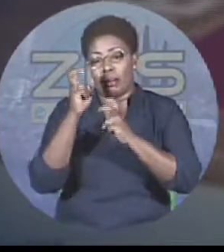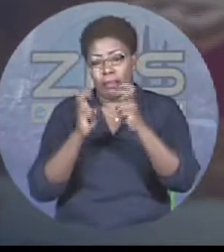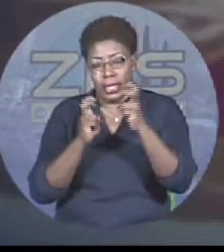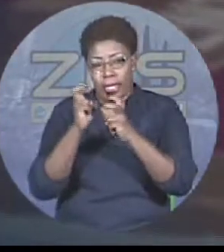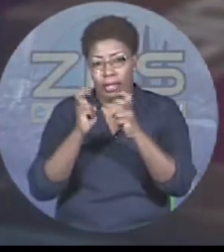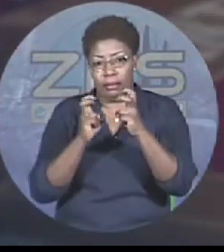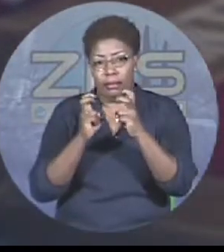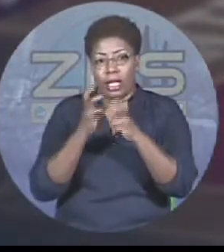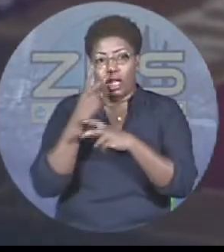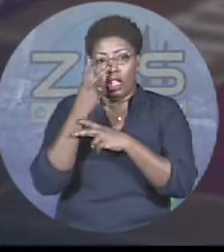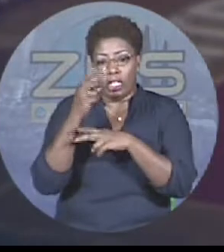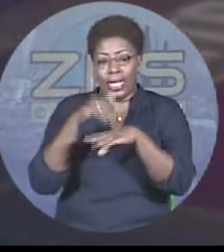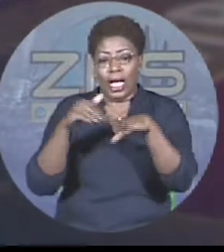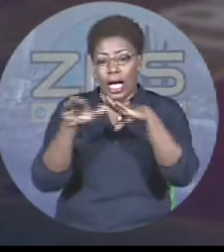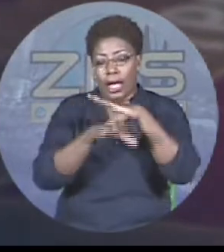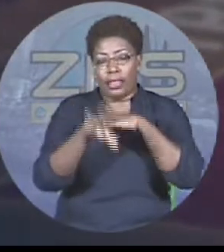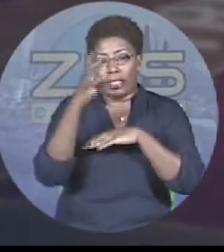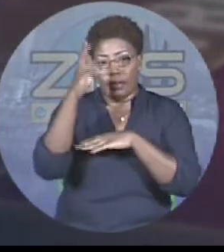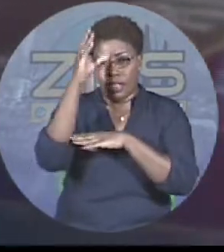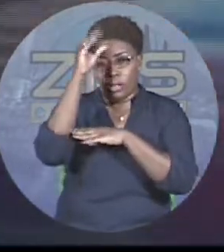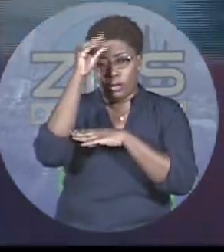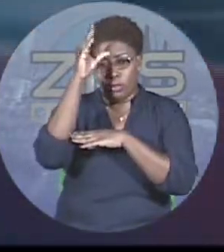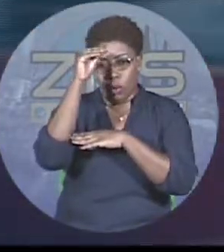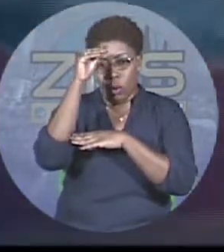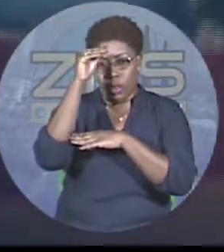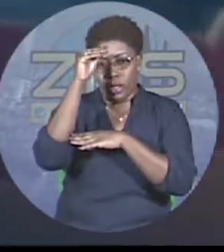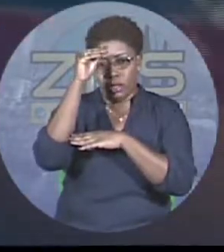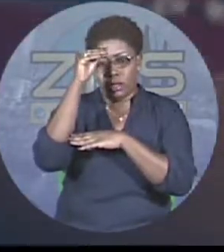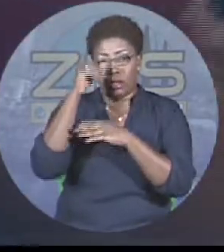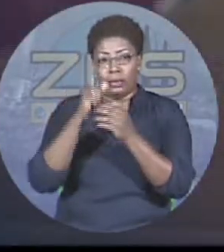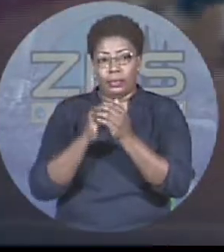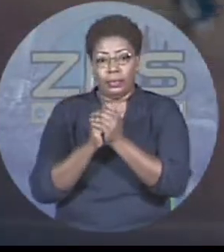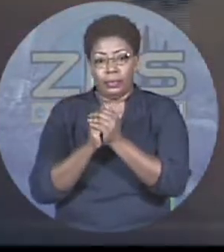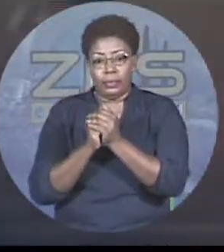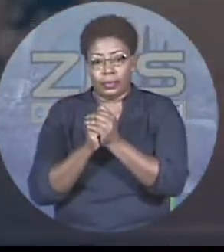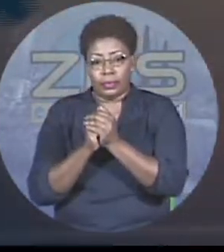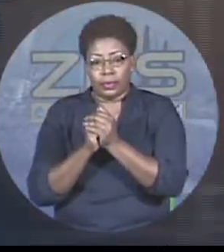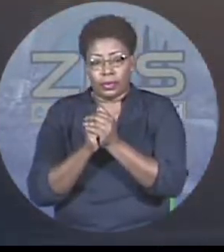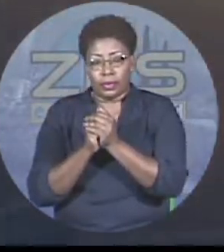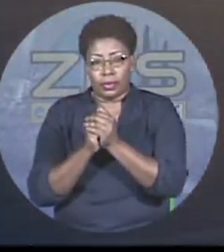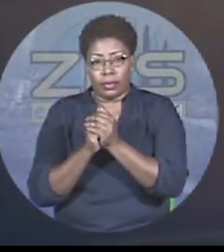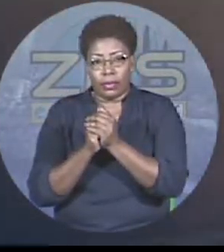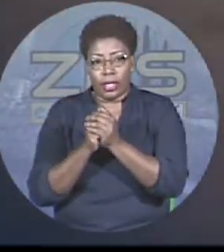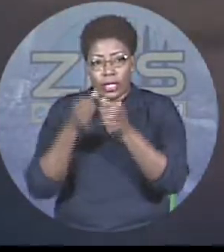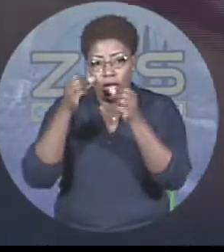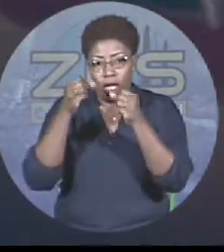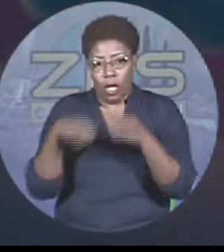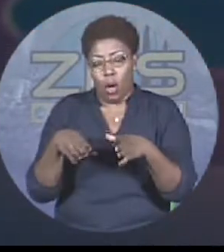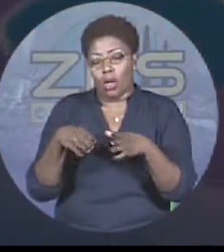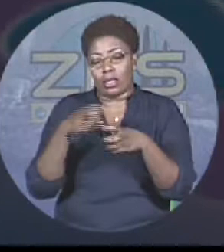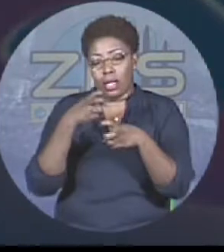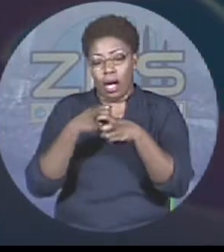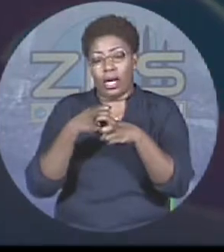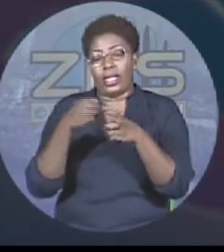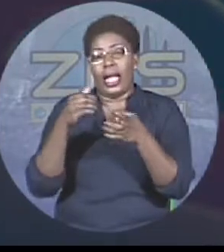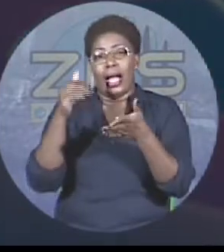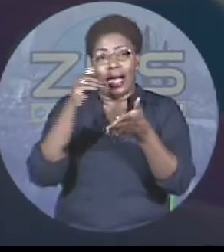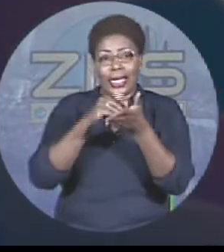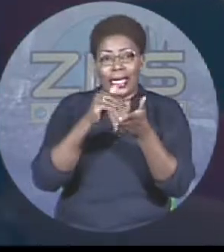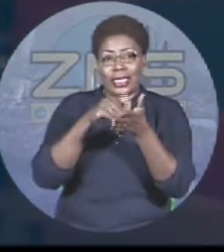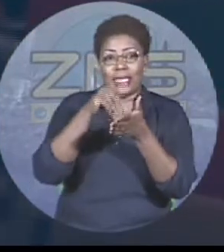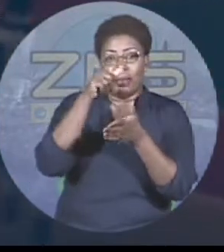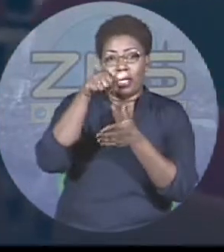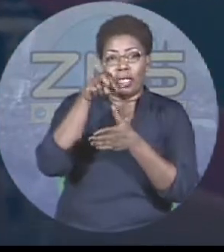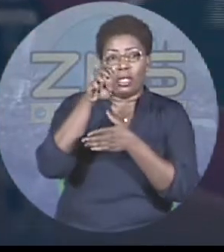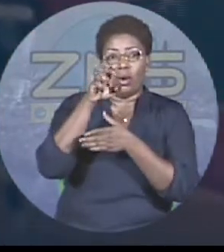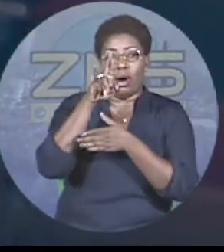overseas. Let's check out our under-17 boys from the Central Basket Tournament. They lost a tough one against Puerto Rico,